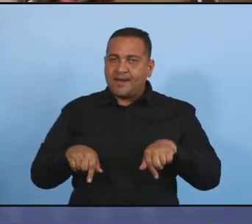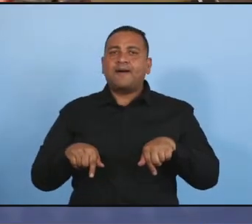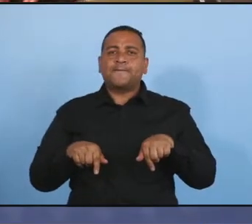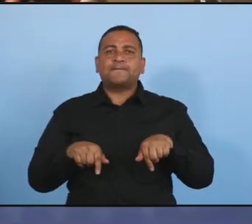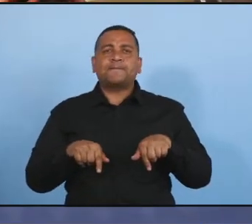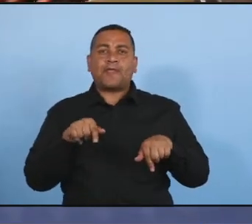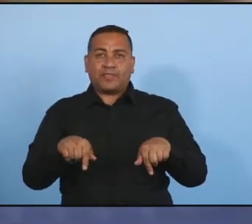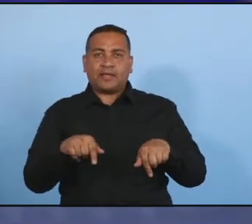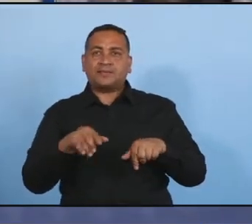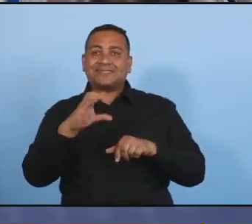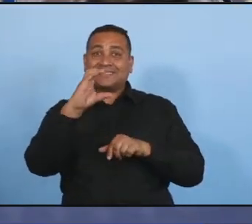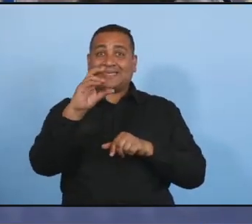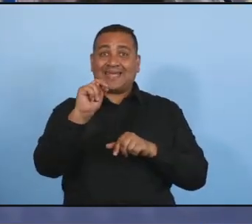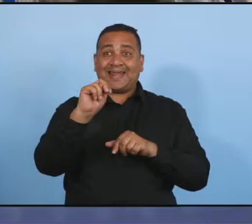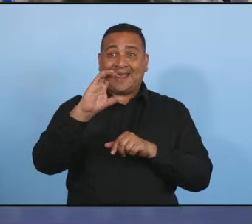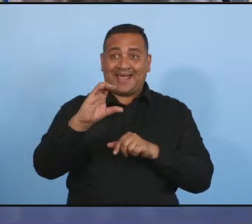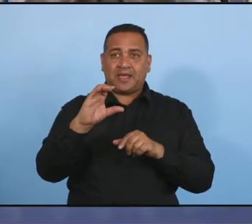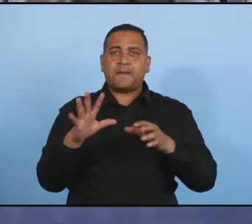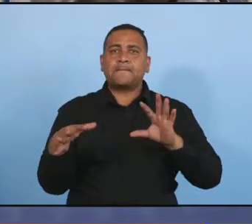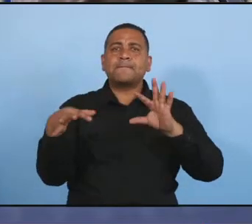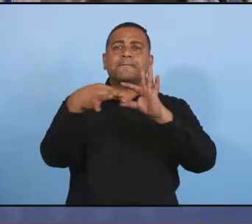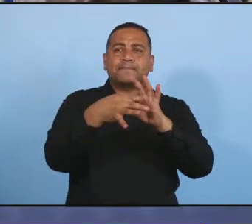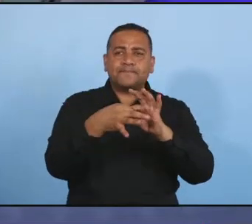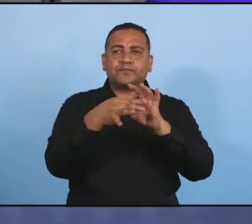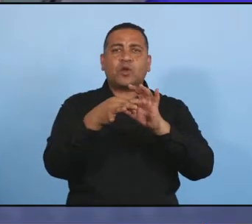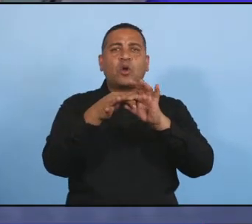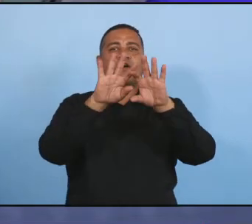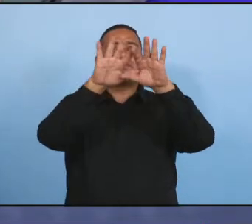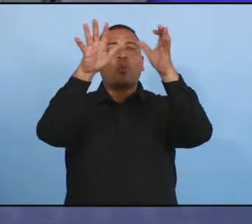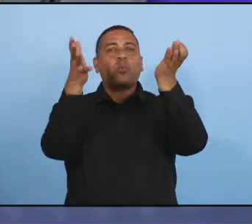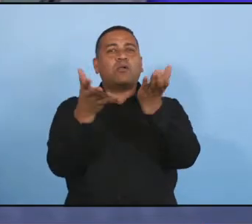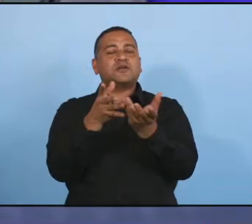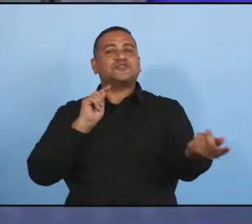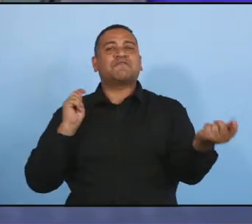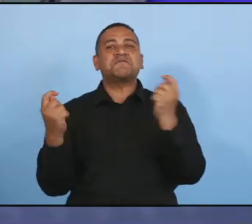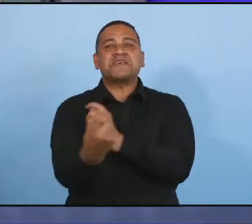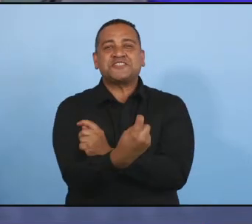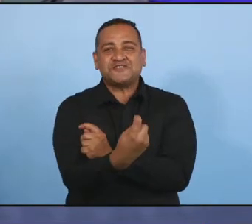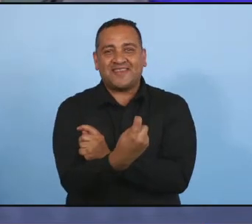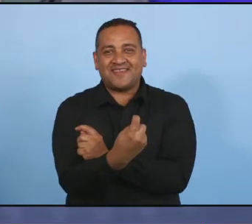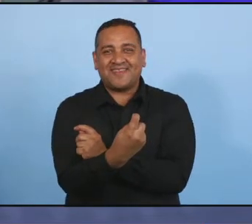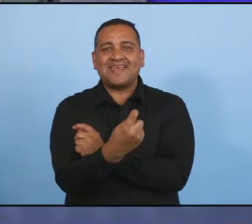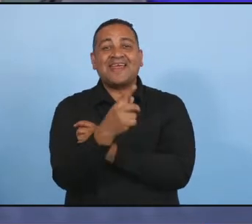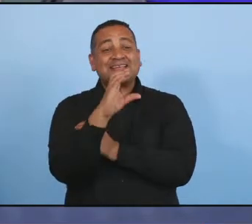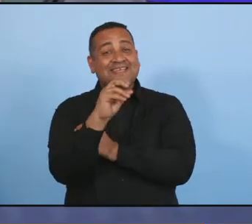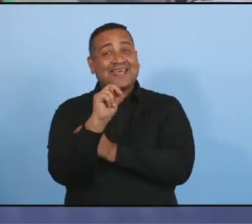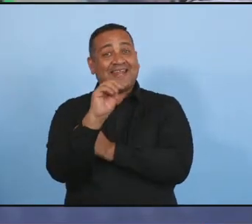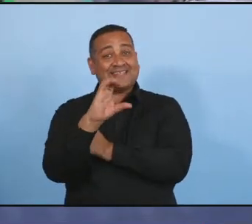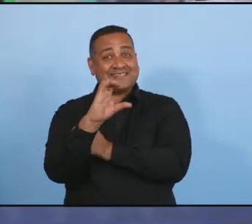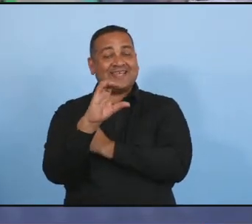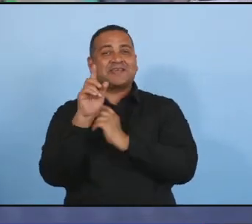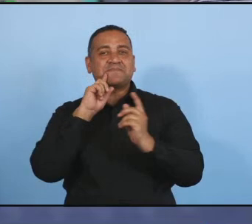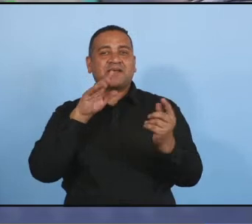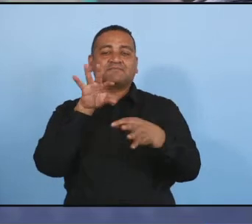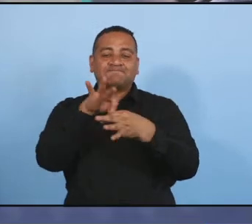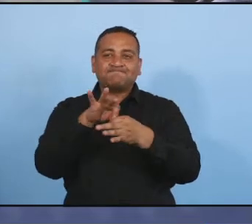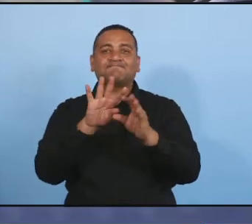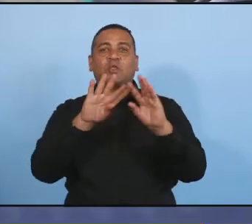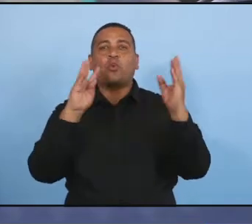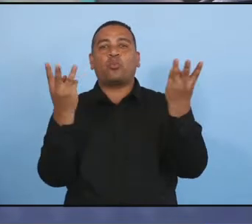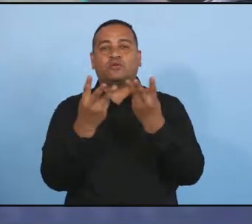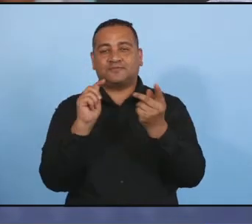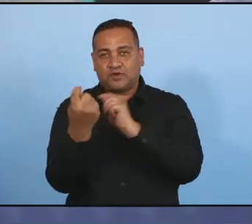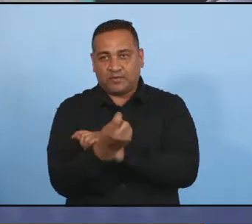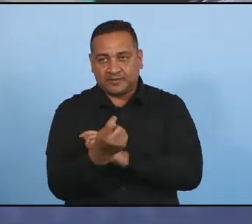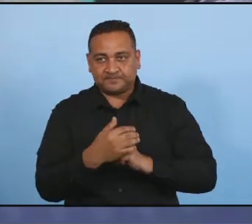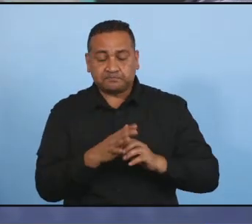under the fourth industrial revolution. So actually it's gonna say. part of the growth that South Africa needs to get into. I